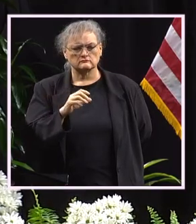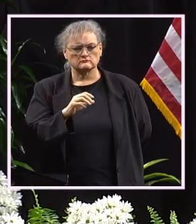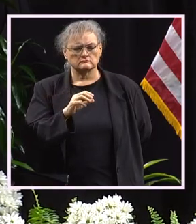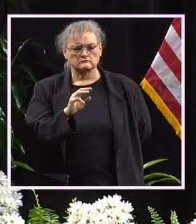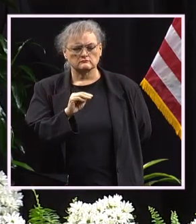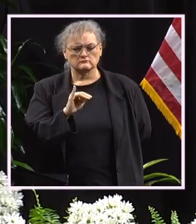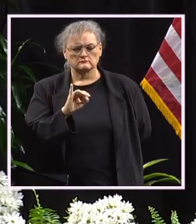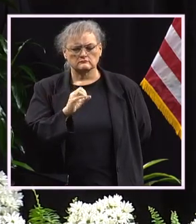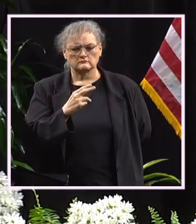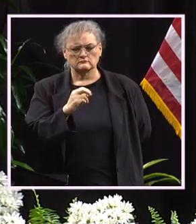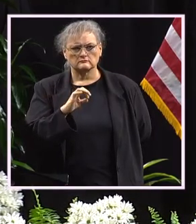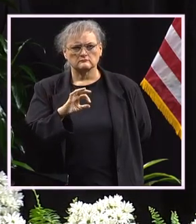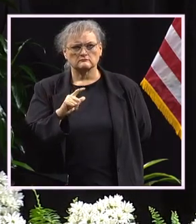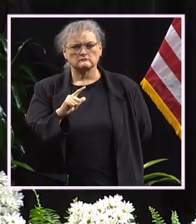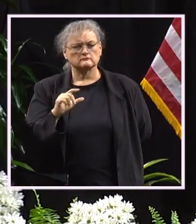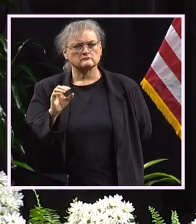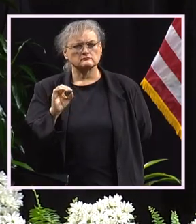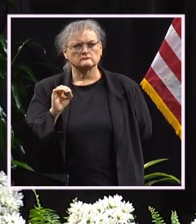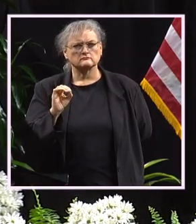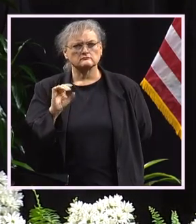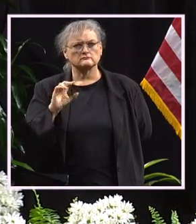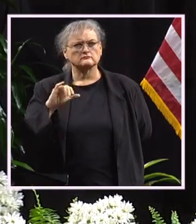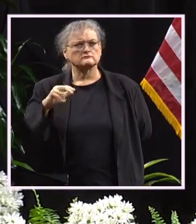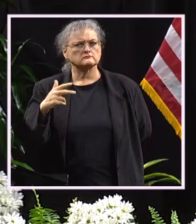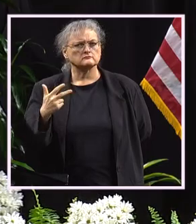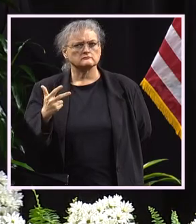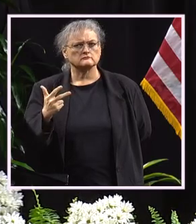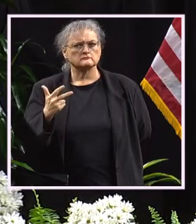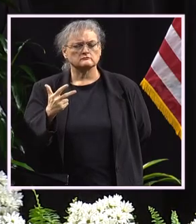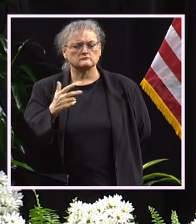Marco A. Olivares III,